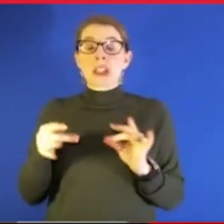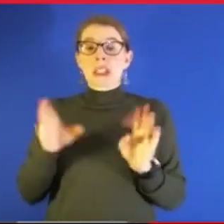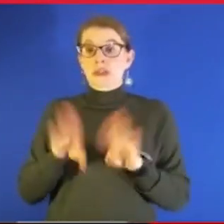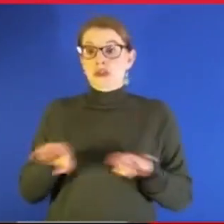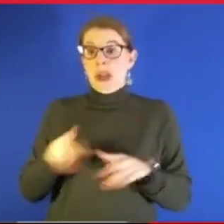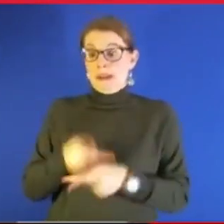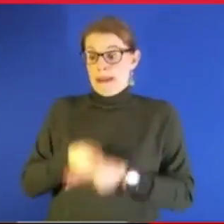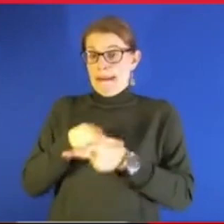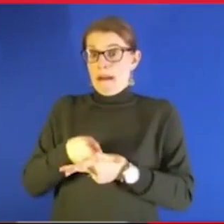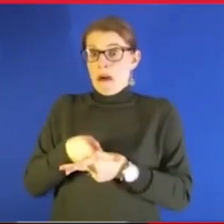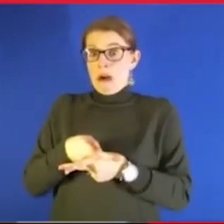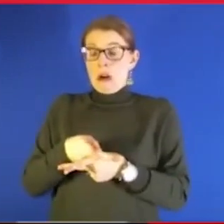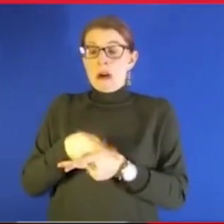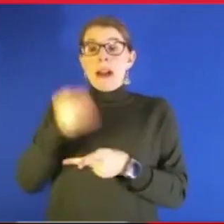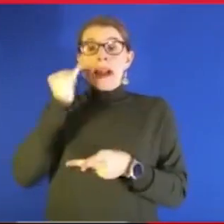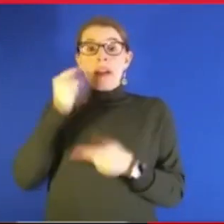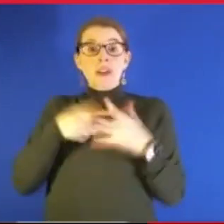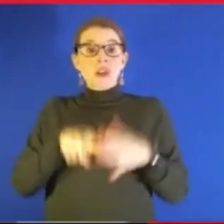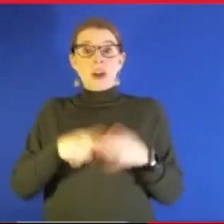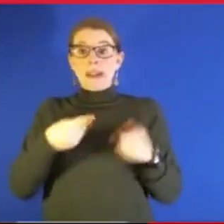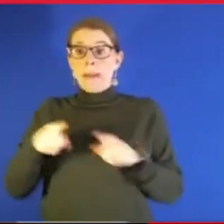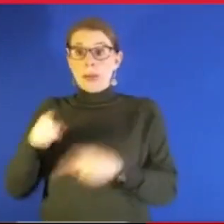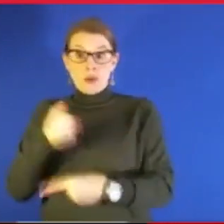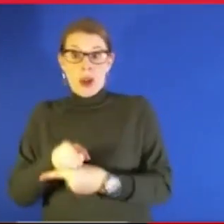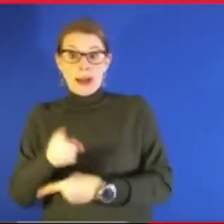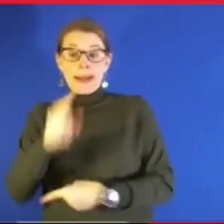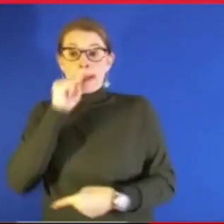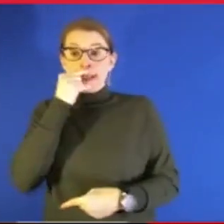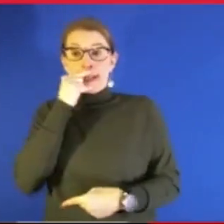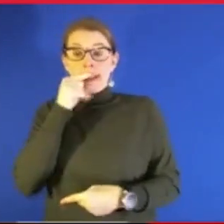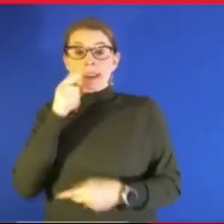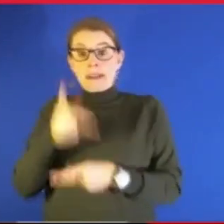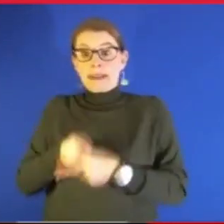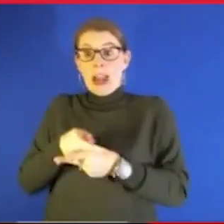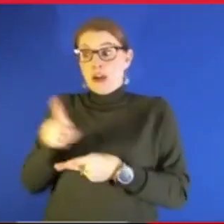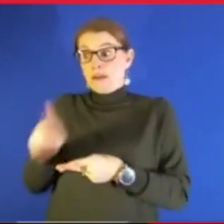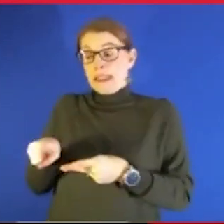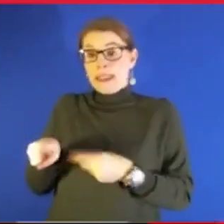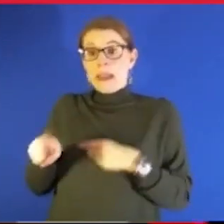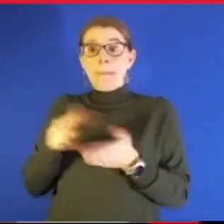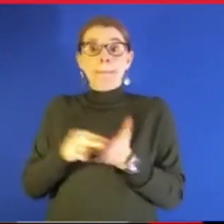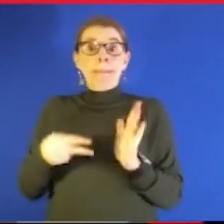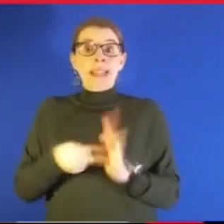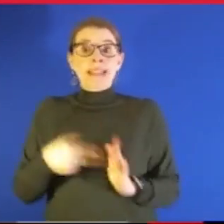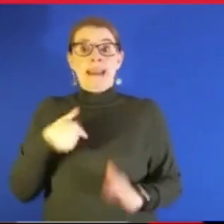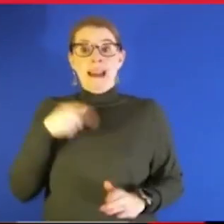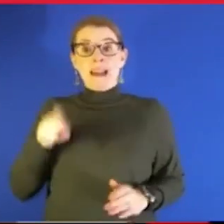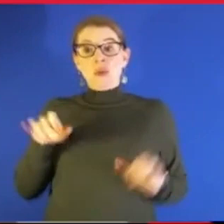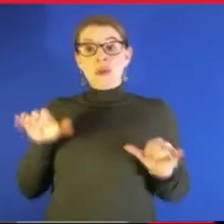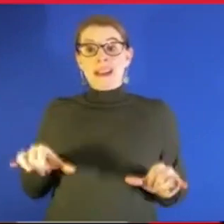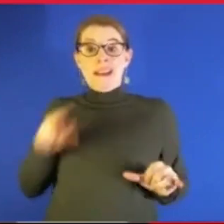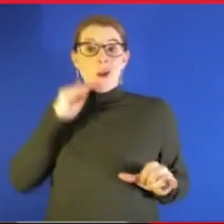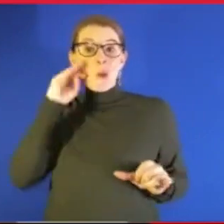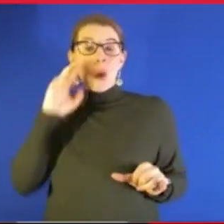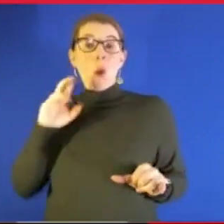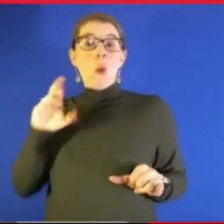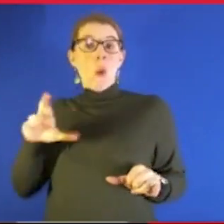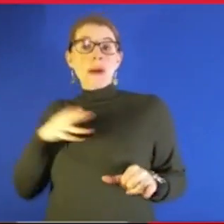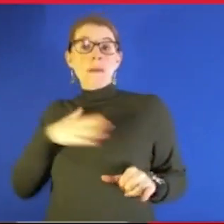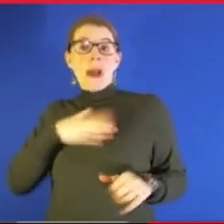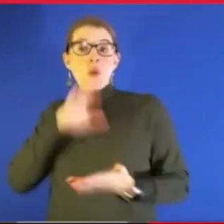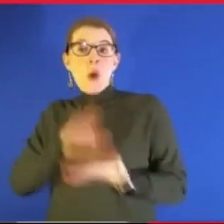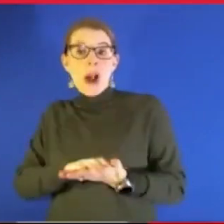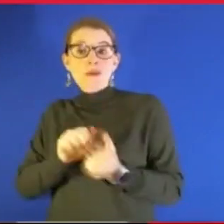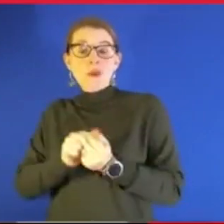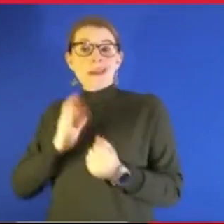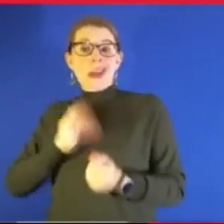because if this starts to happen, right, kids have to be taken care of, which means I have to stay home or my wife with our